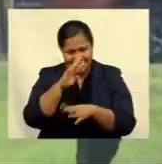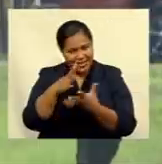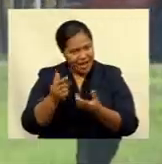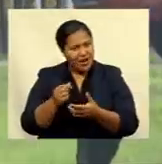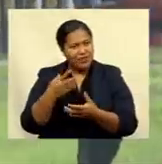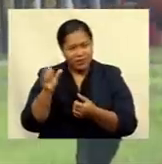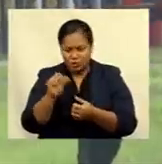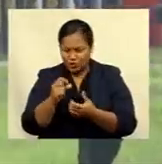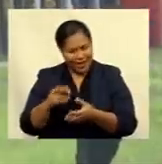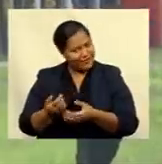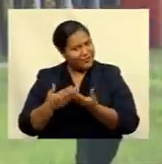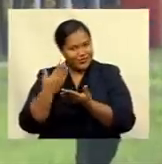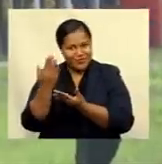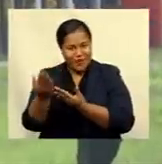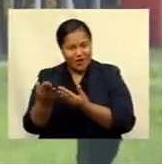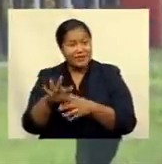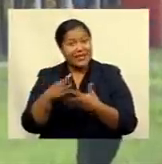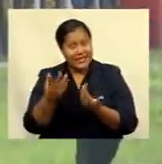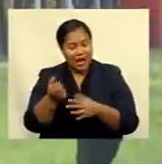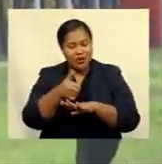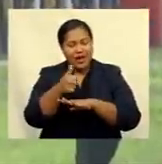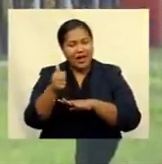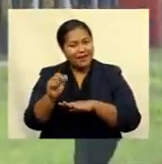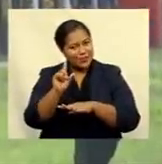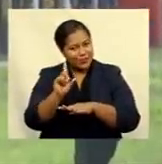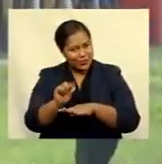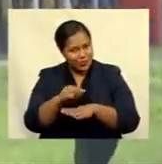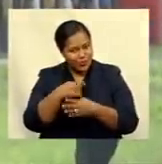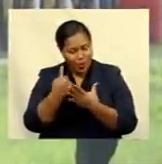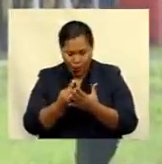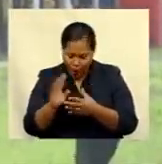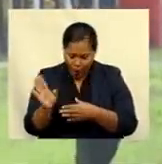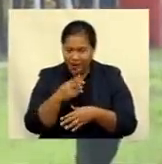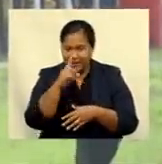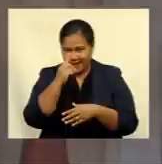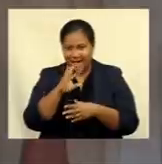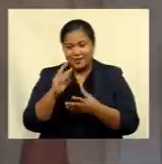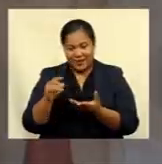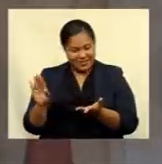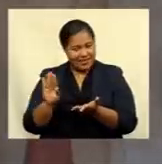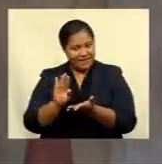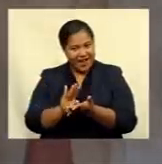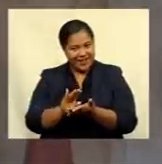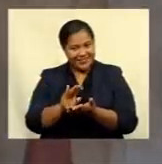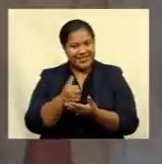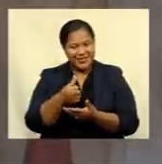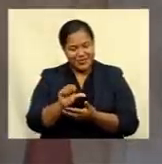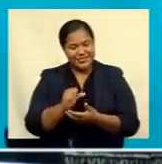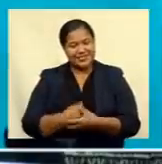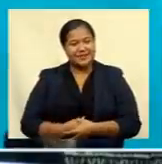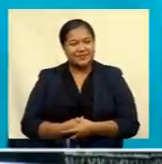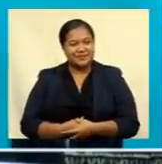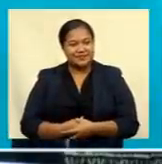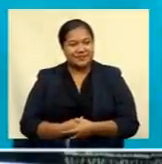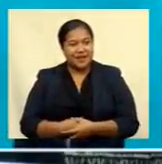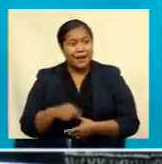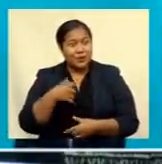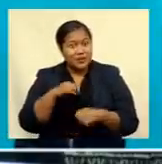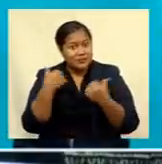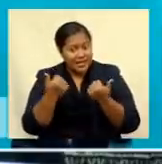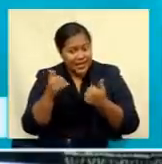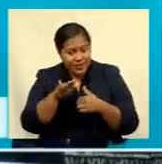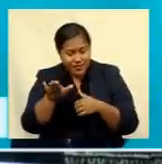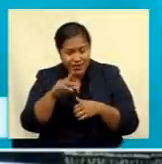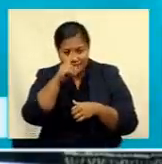But Sayed Kayum says for now, the government is doing all it can with the funds it has. With so many of them becoming